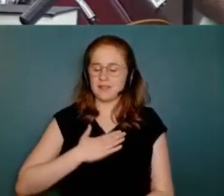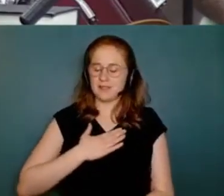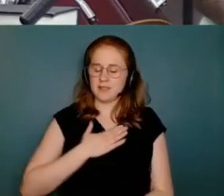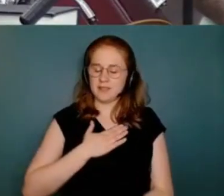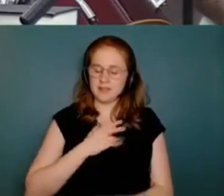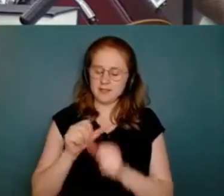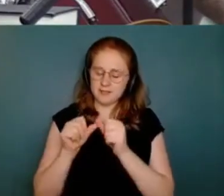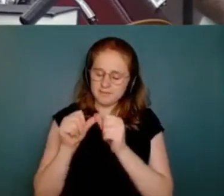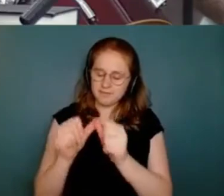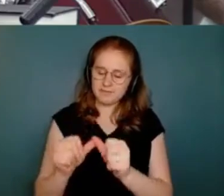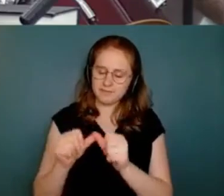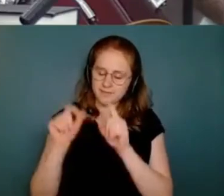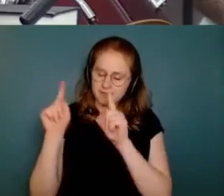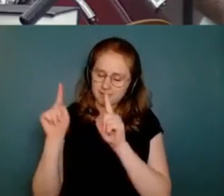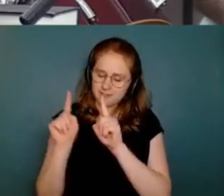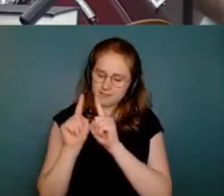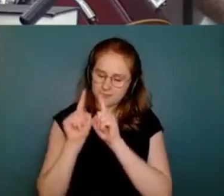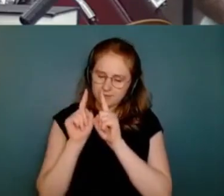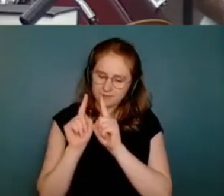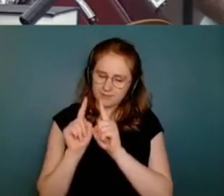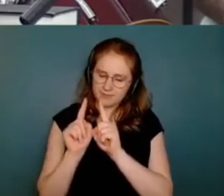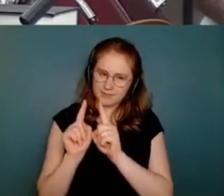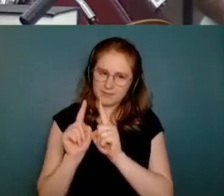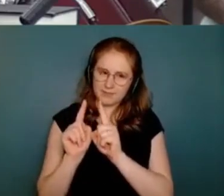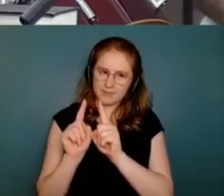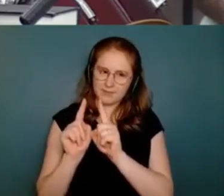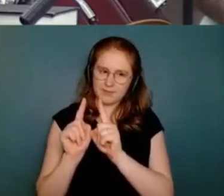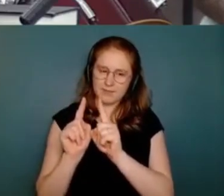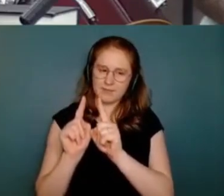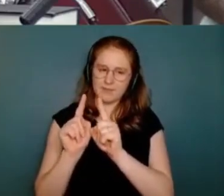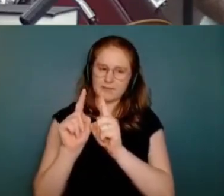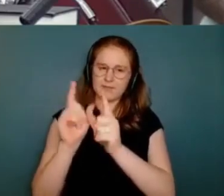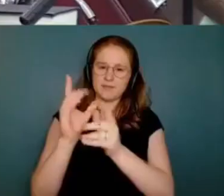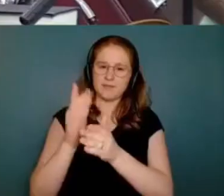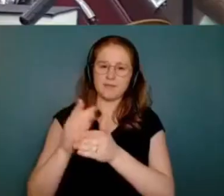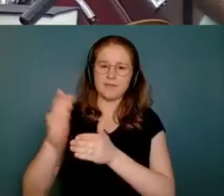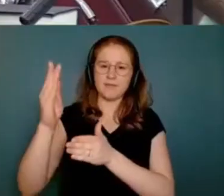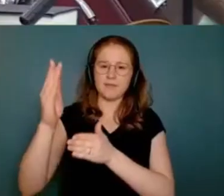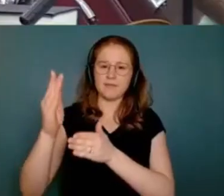Please be near me to the